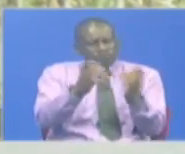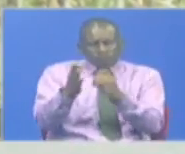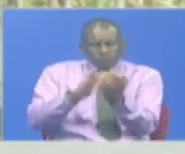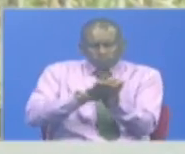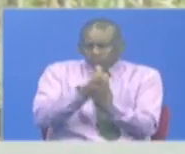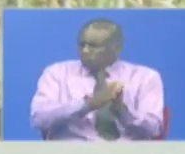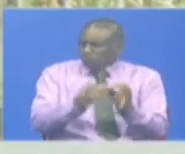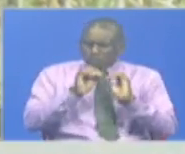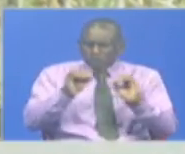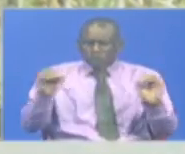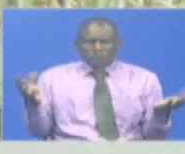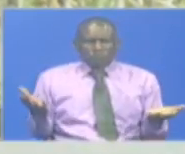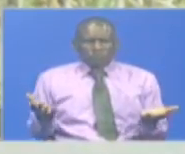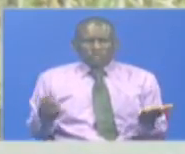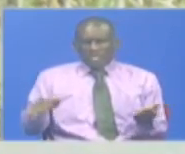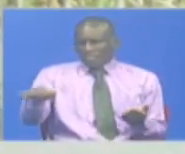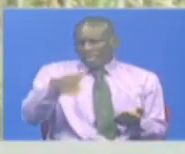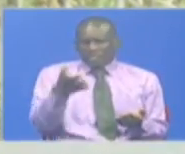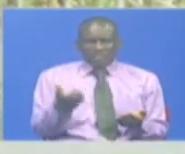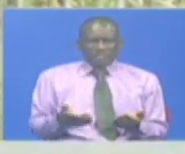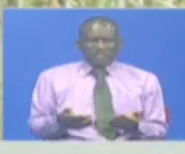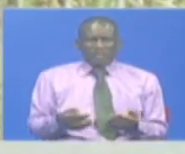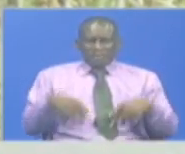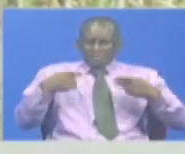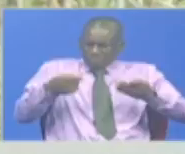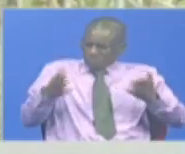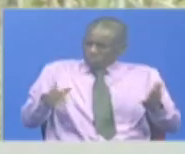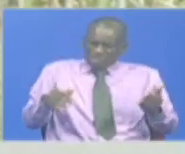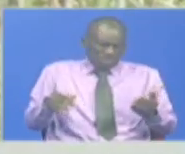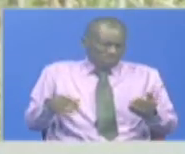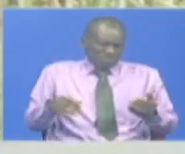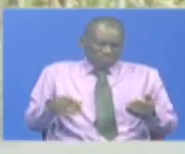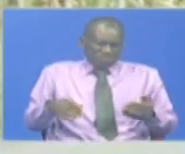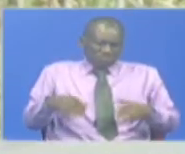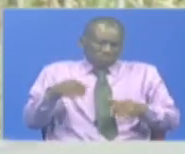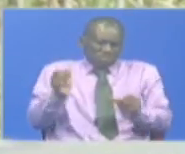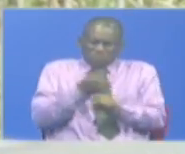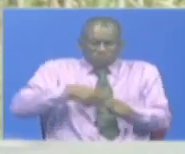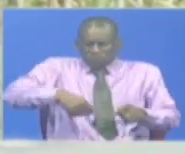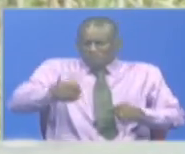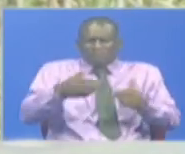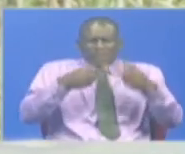No, I don't think the people here can afford masks. And if they even could